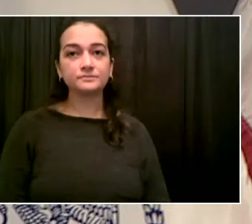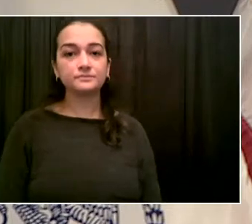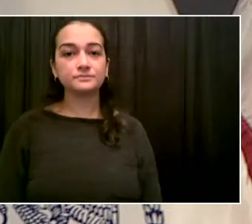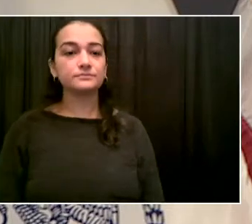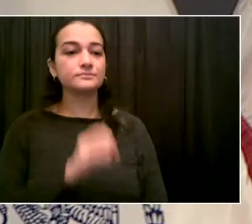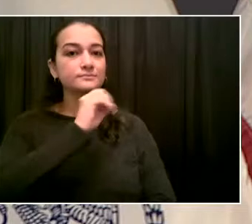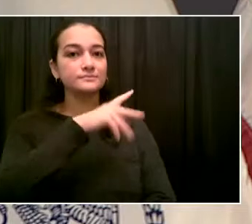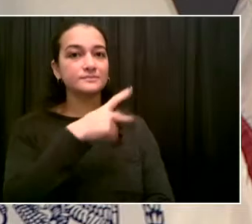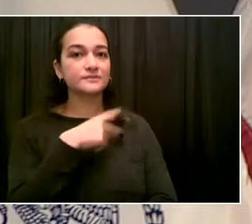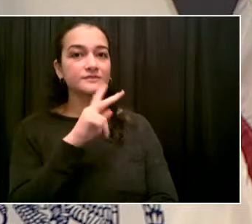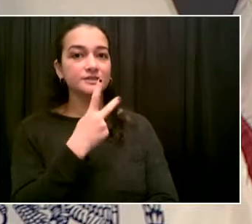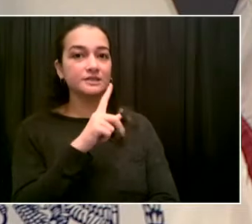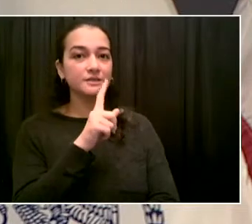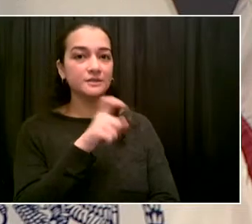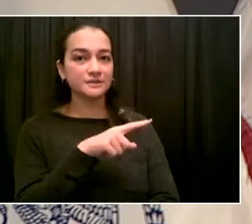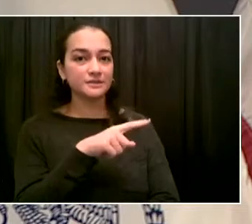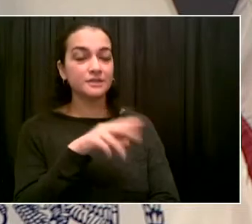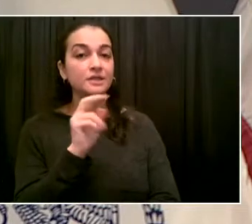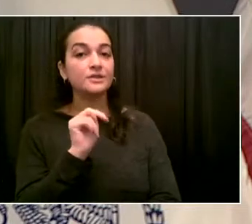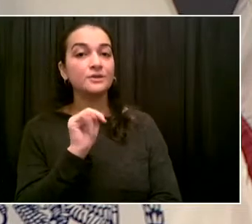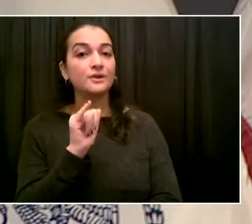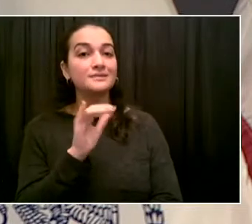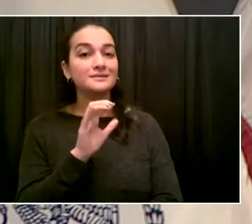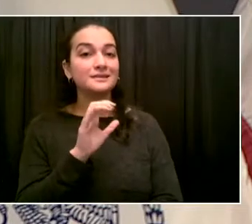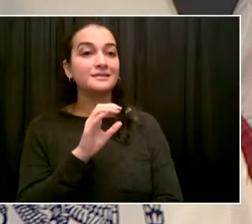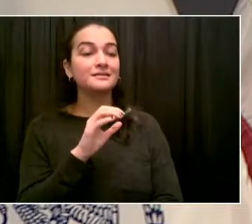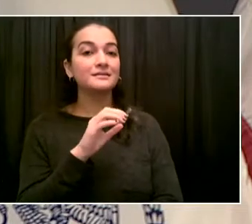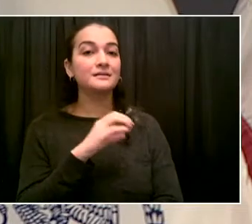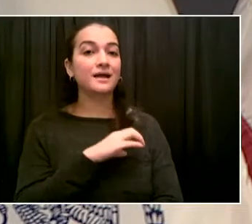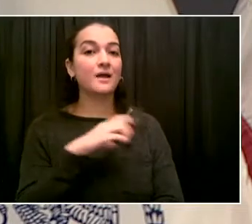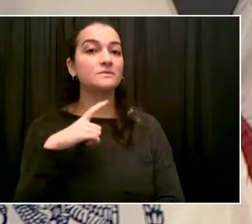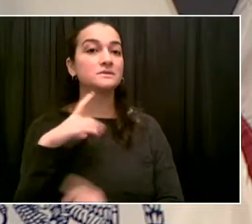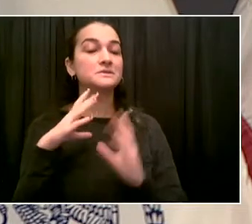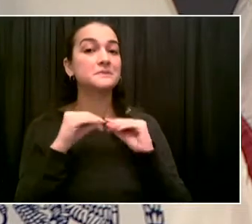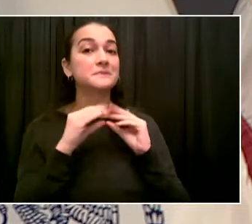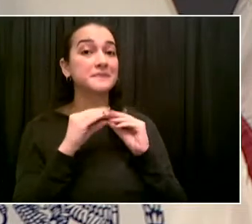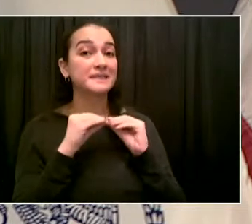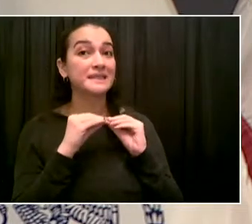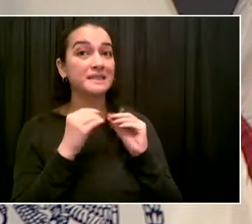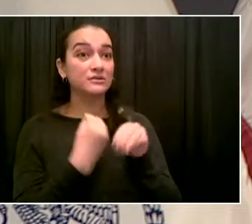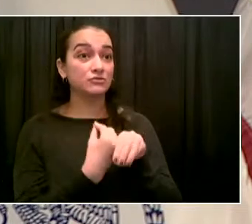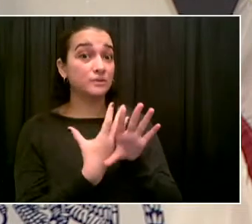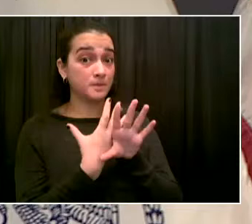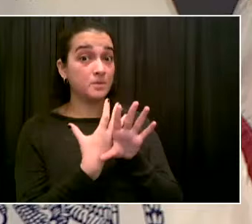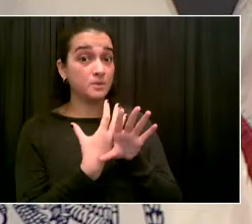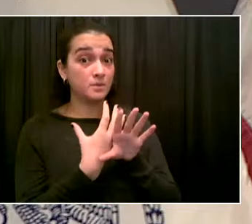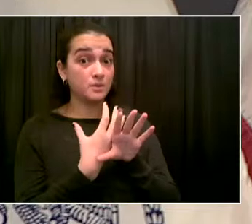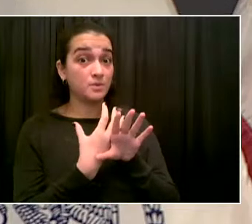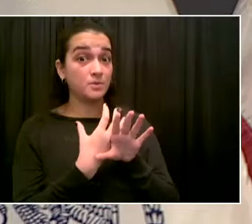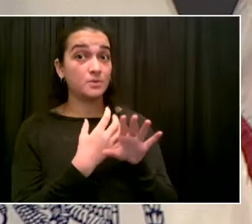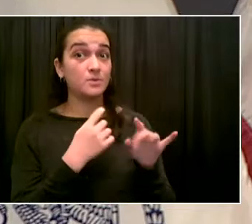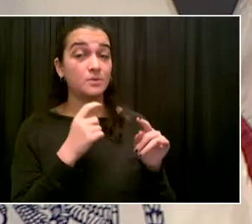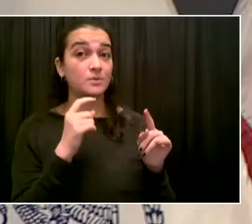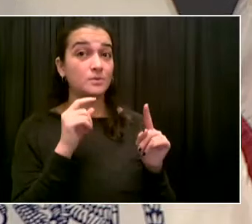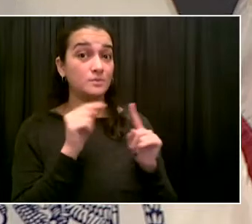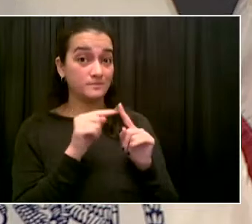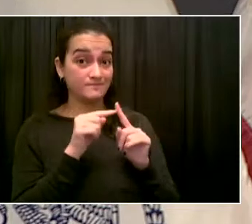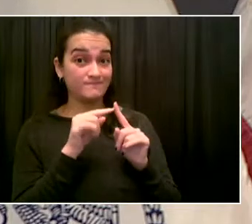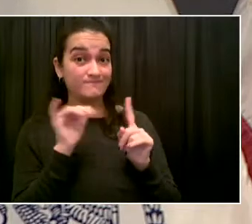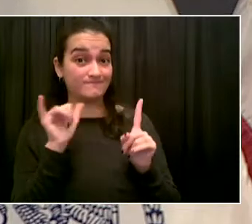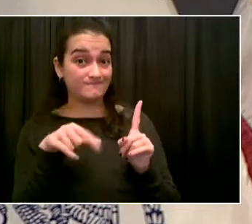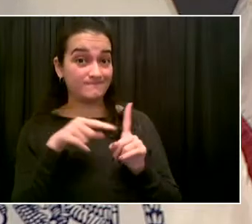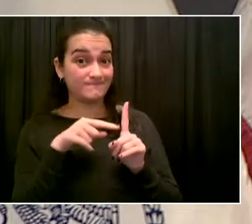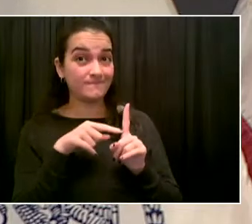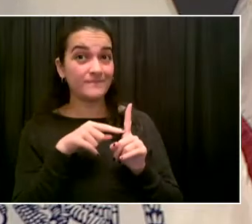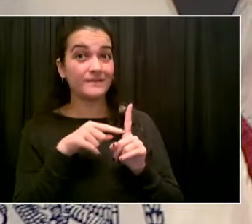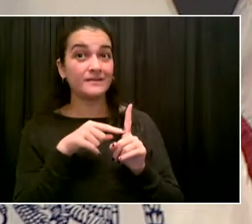is essentially remote. Doesn't that sort of contradict the same message that you're saying? The